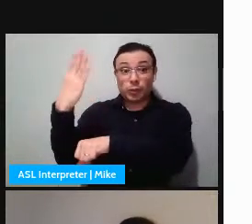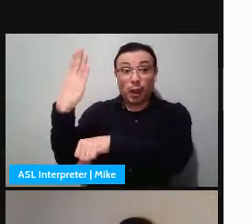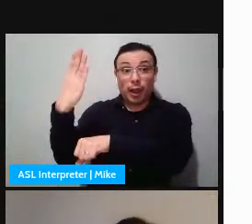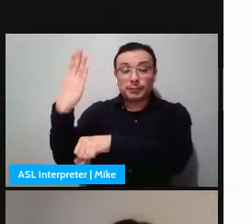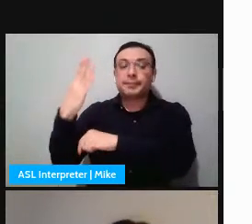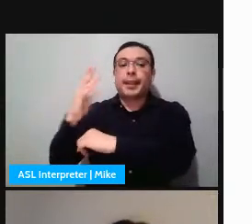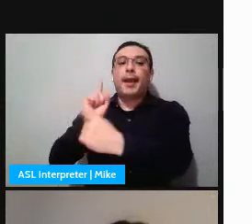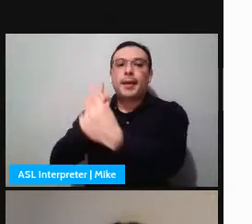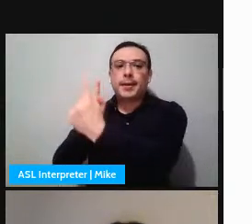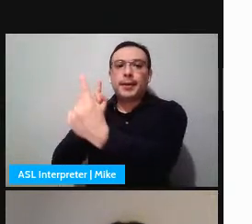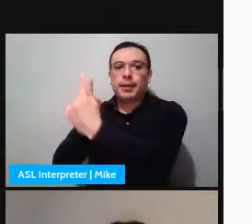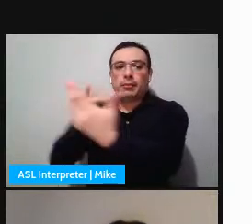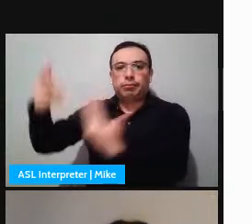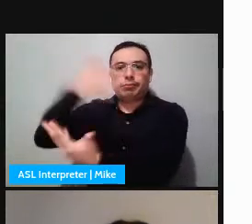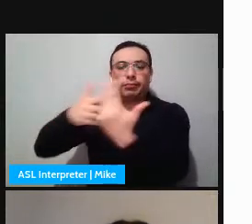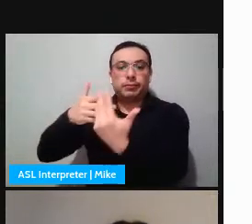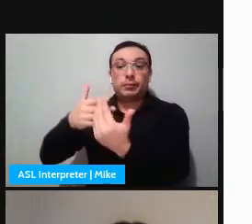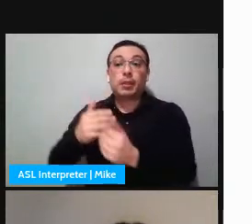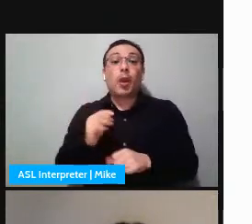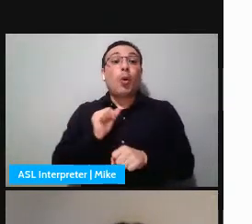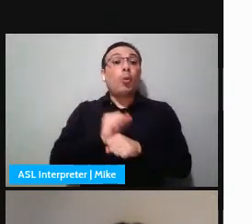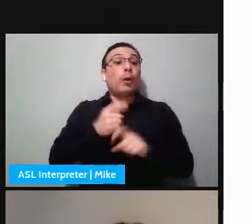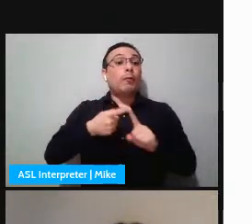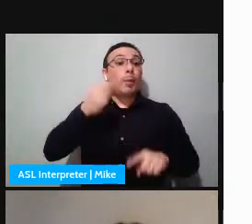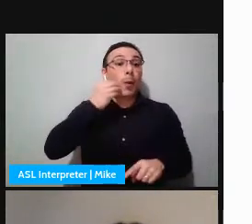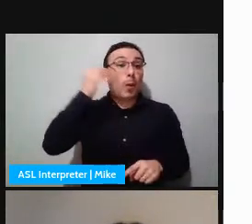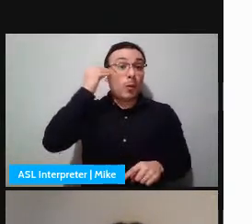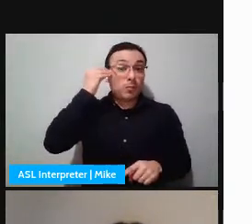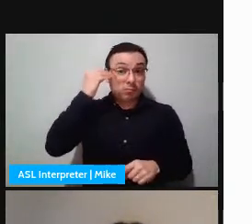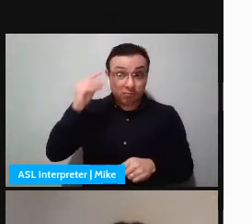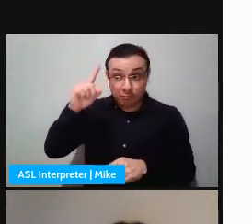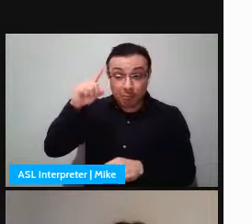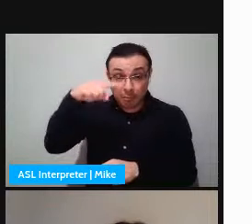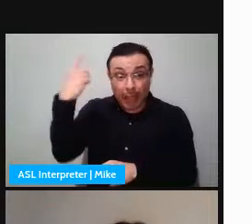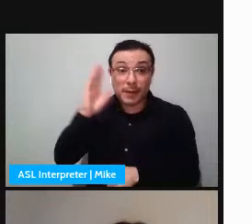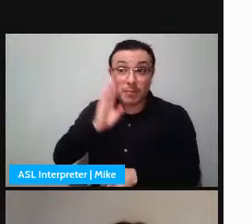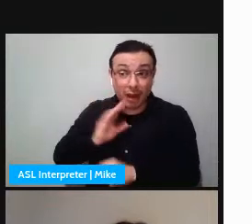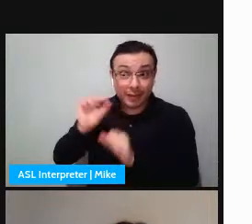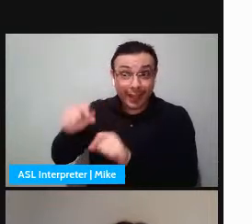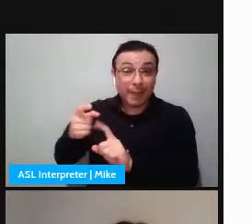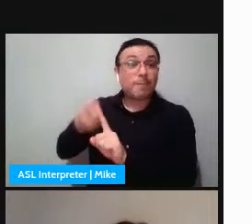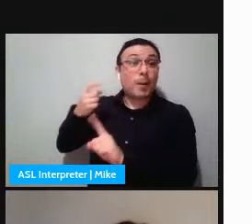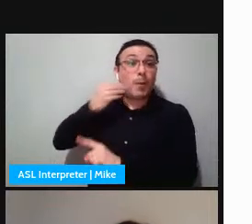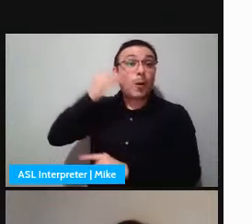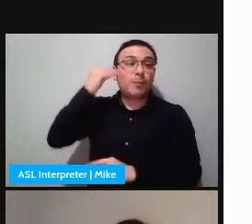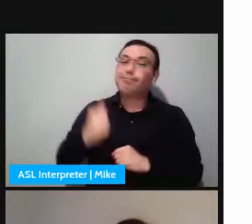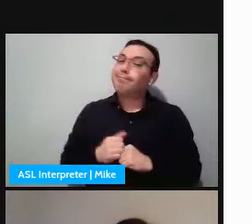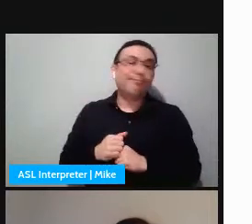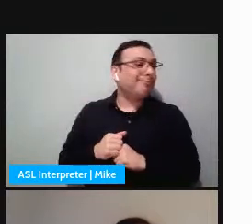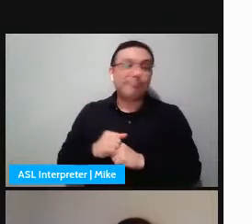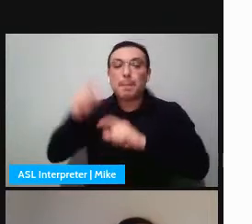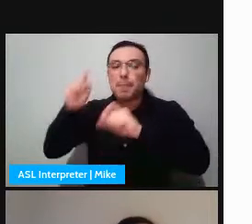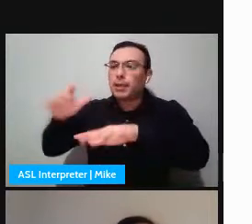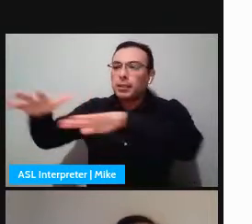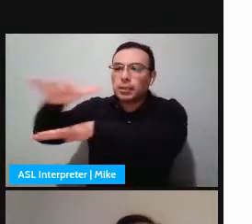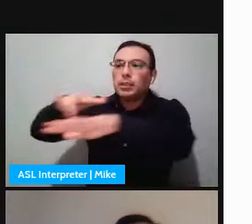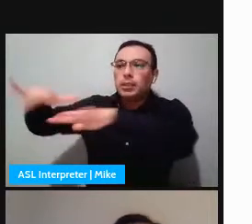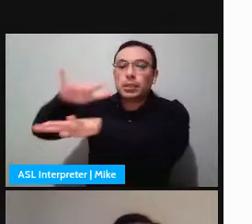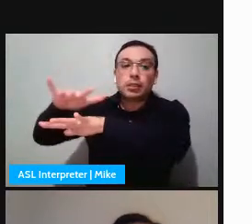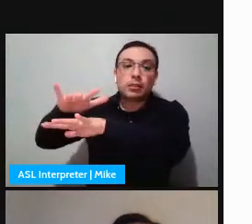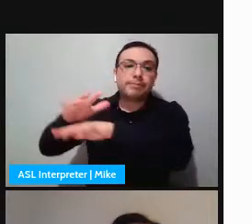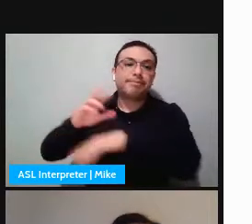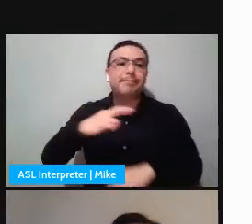when everyone was able to work from home, many people were not. And so they were exposed to COVID-19 more frequently.